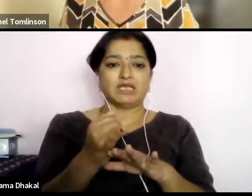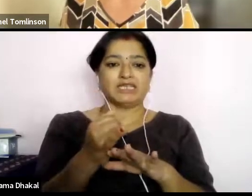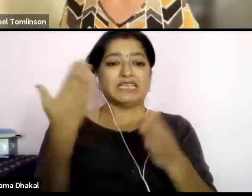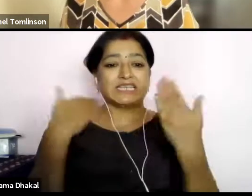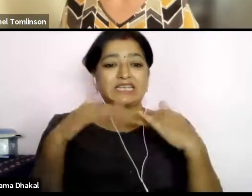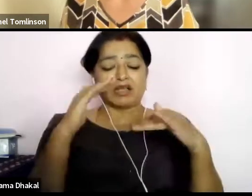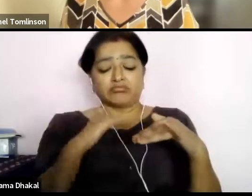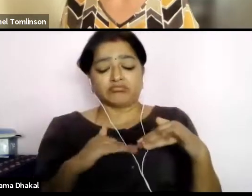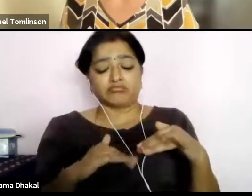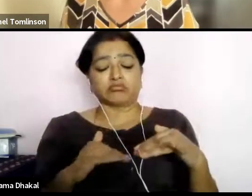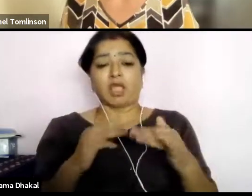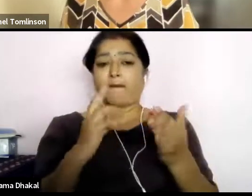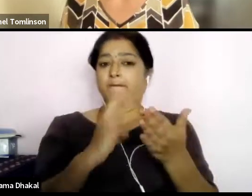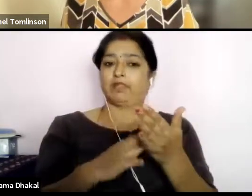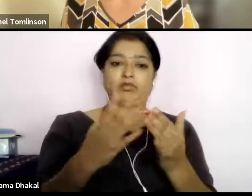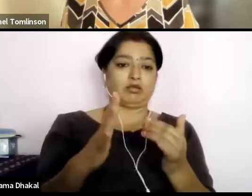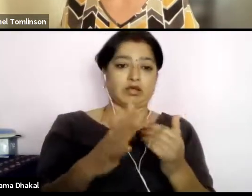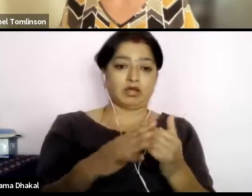So